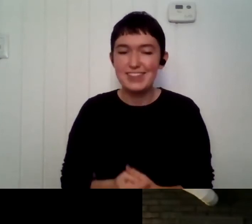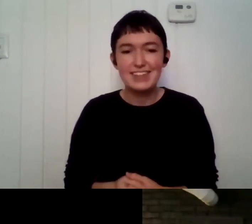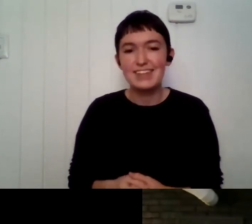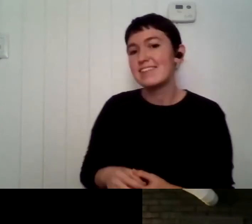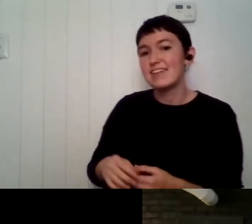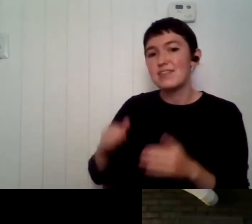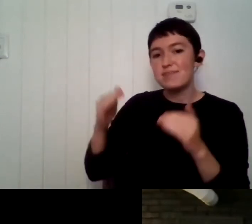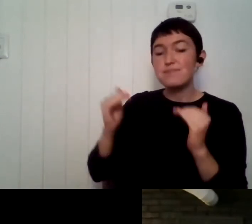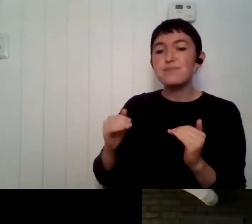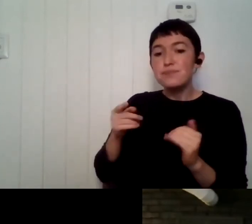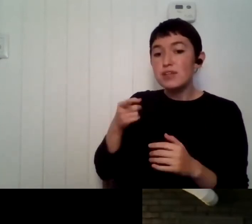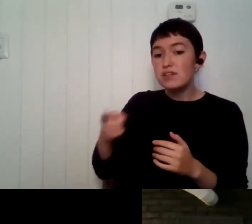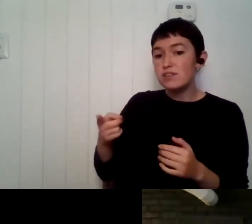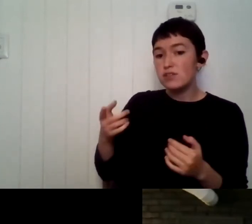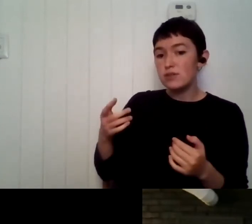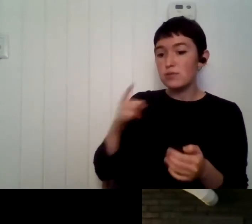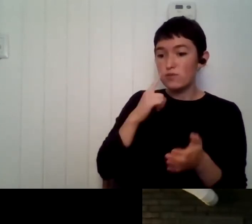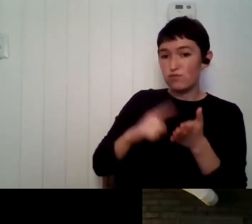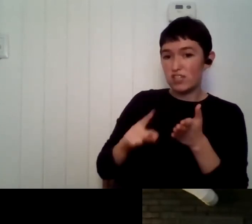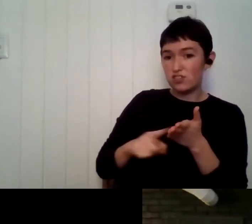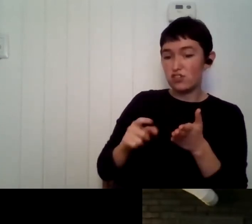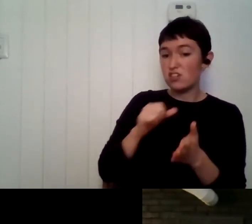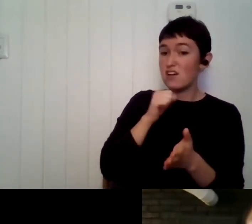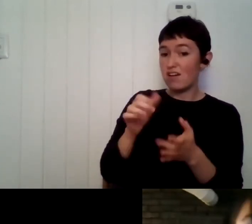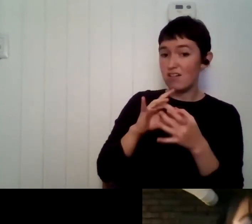that's not related to chemistry?